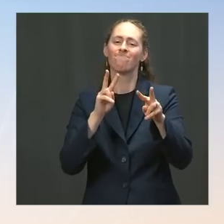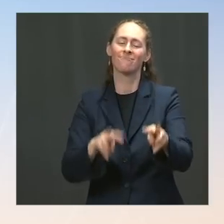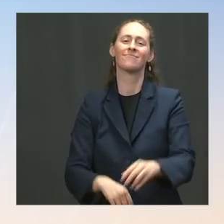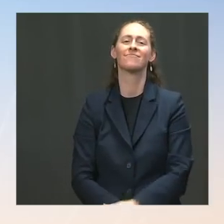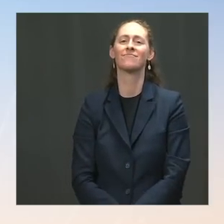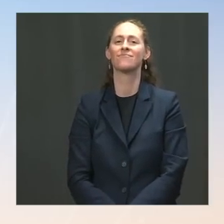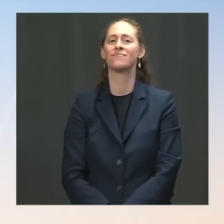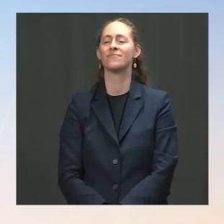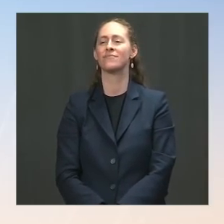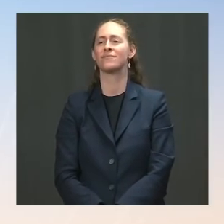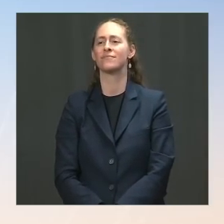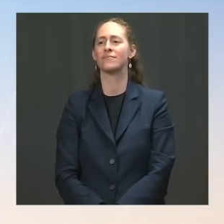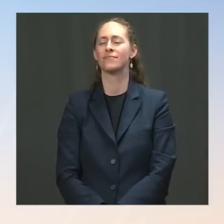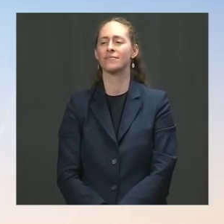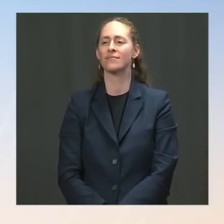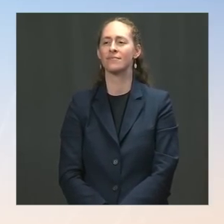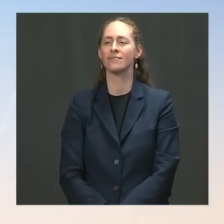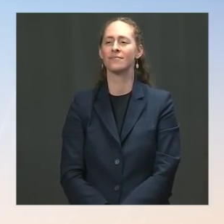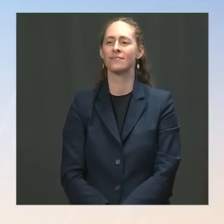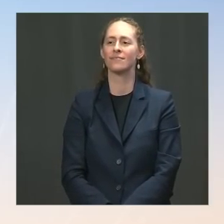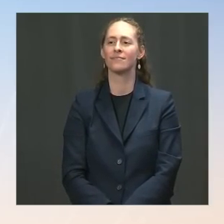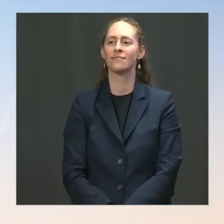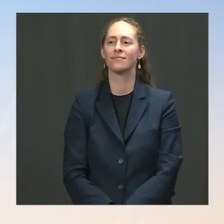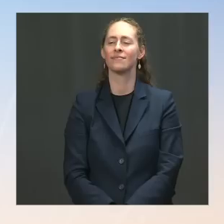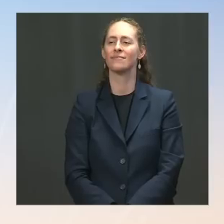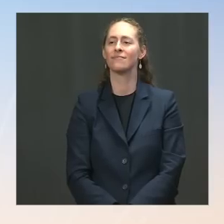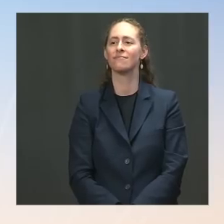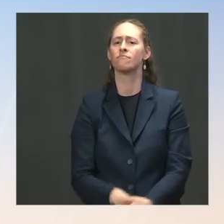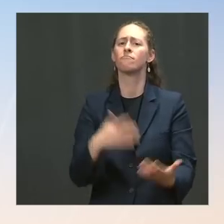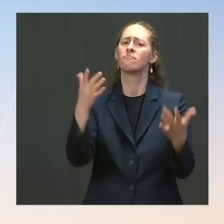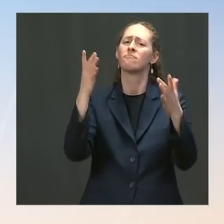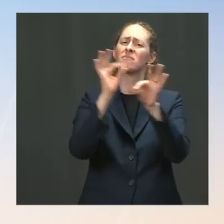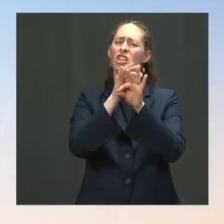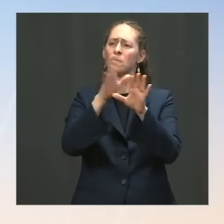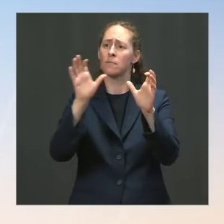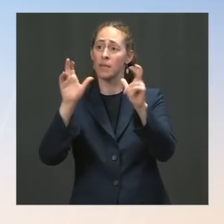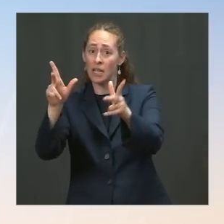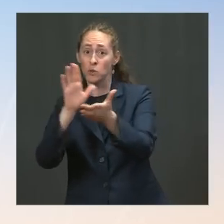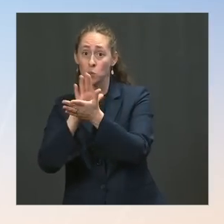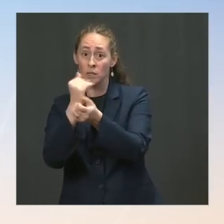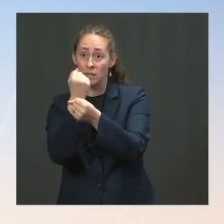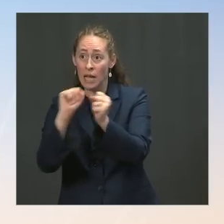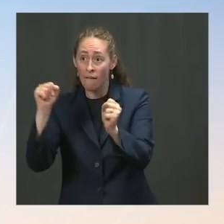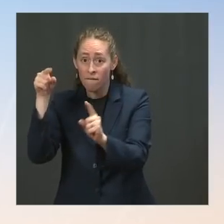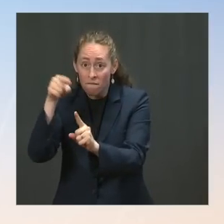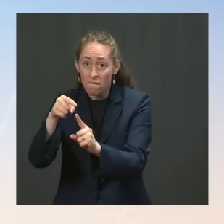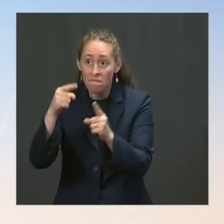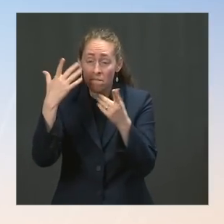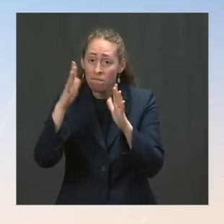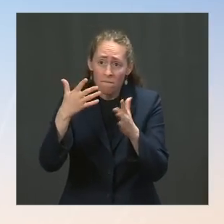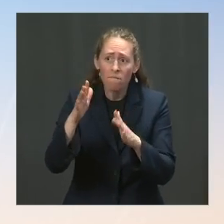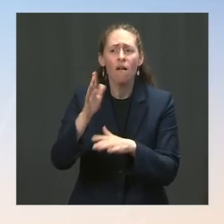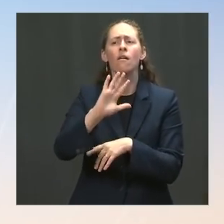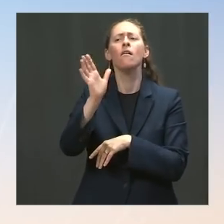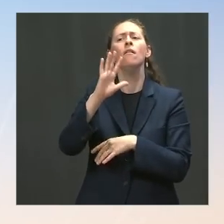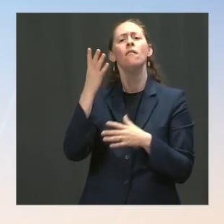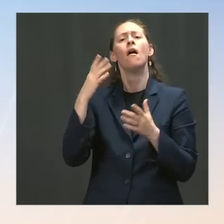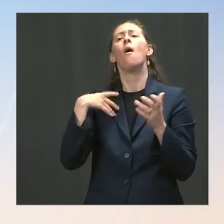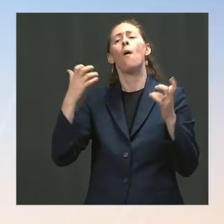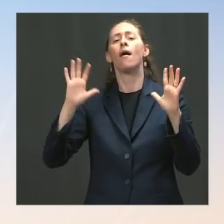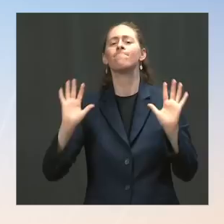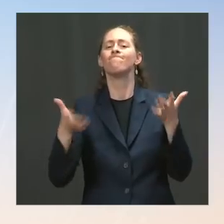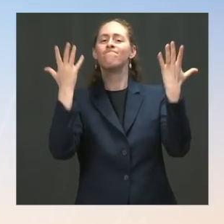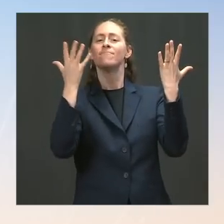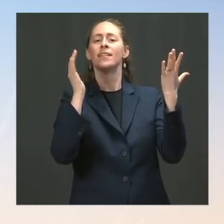school, to get back to school safely. We owe it to our students to build back better. We owe it to our students not to go back to what school was like in March